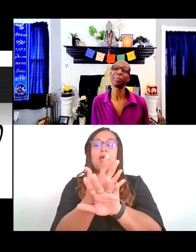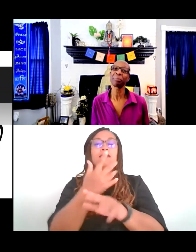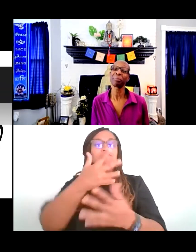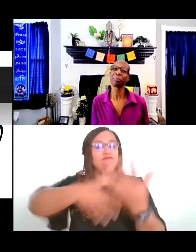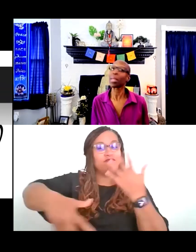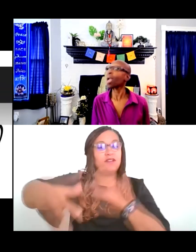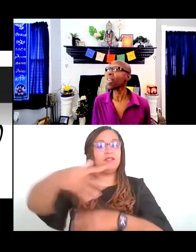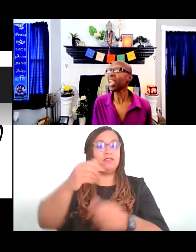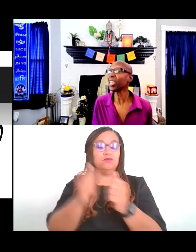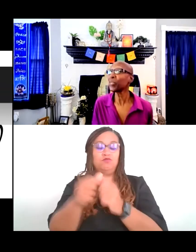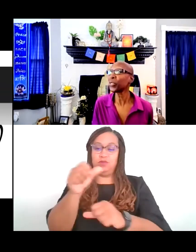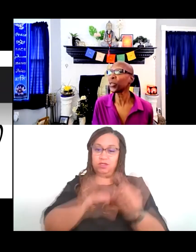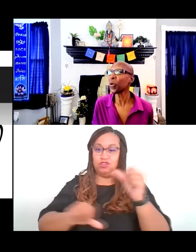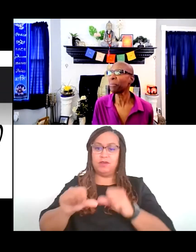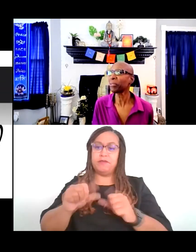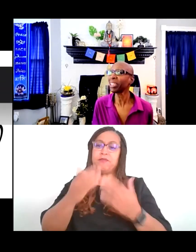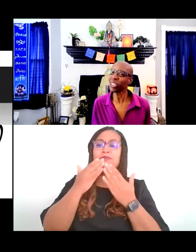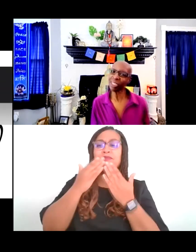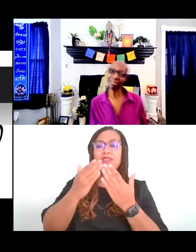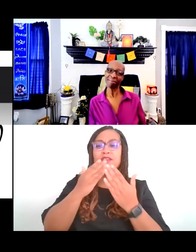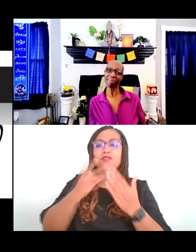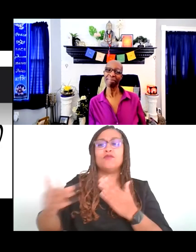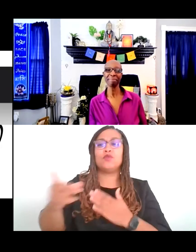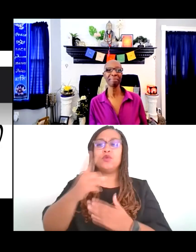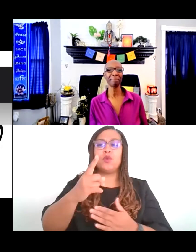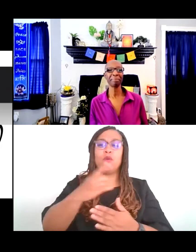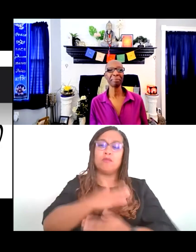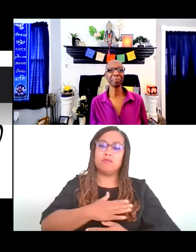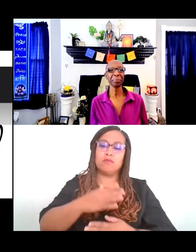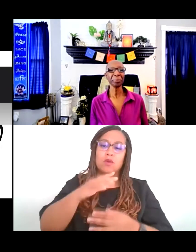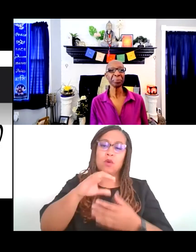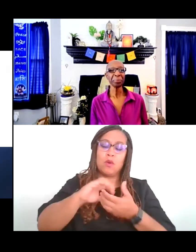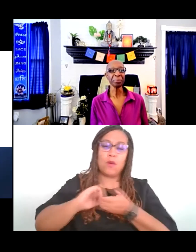love. Thank you for your cooperation.